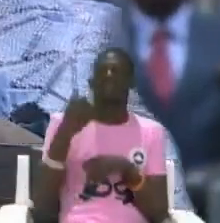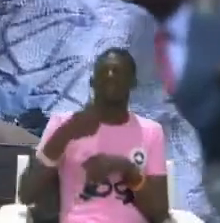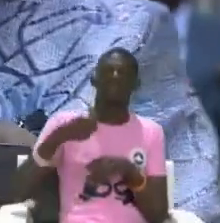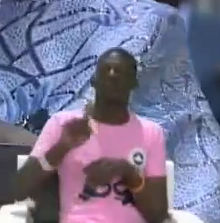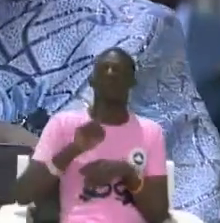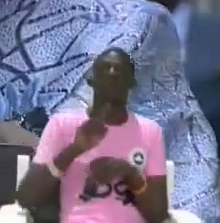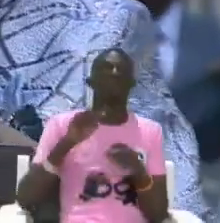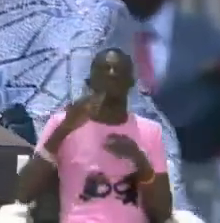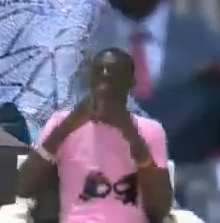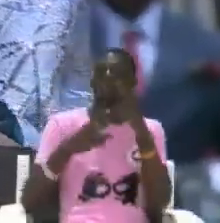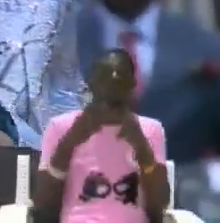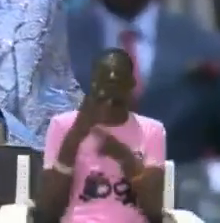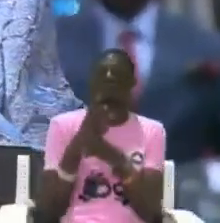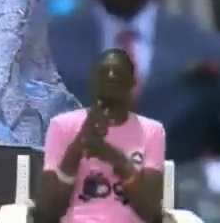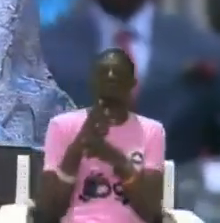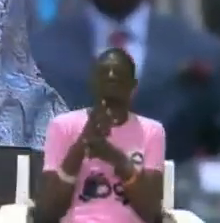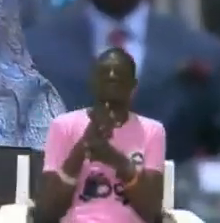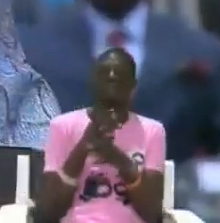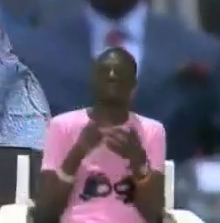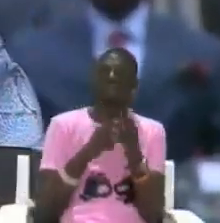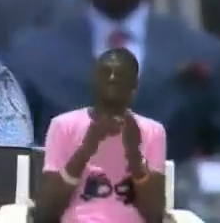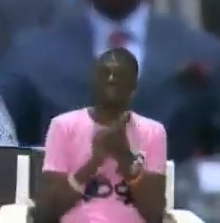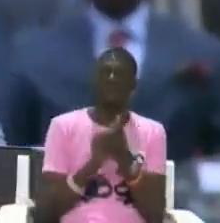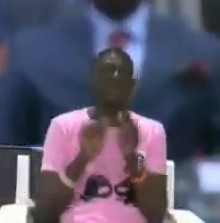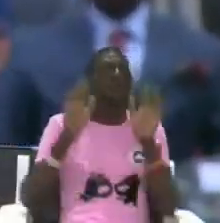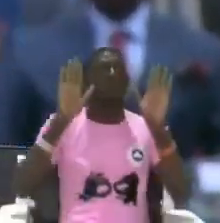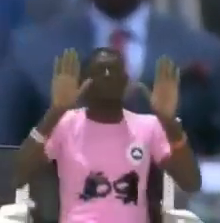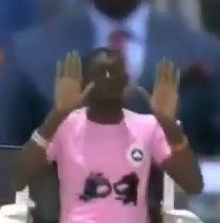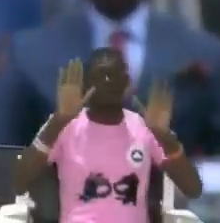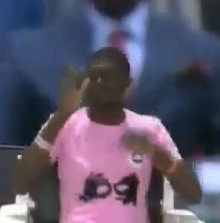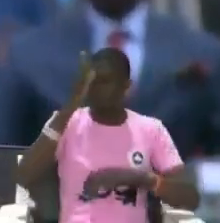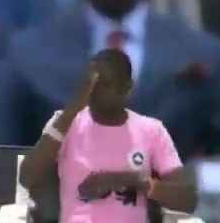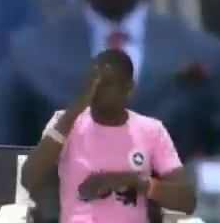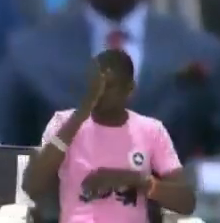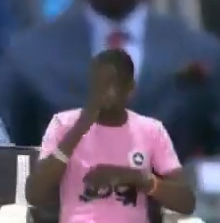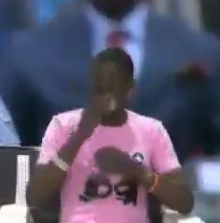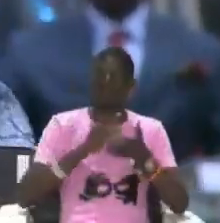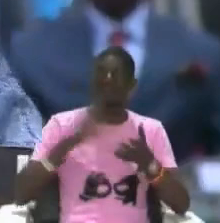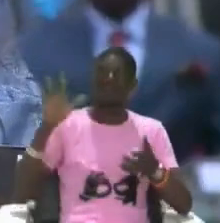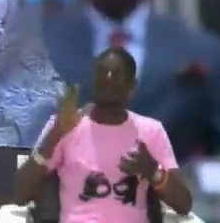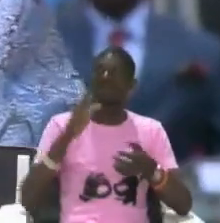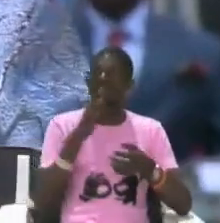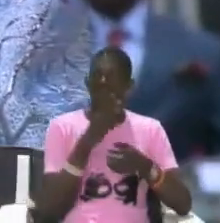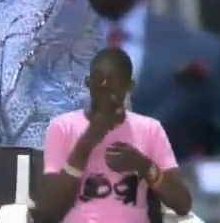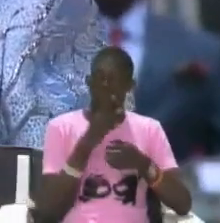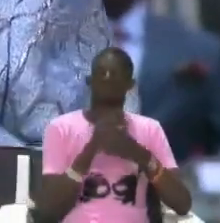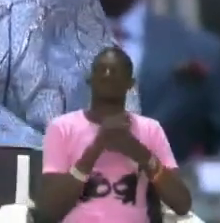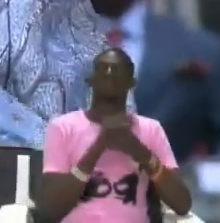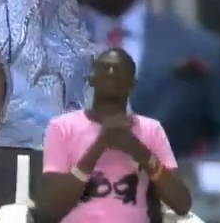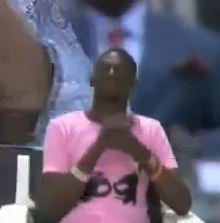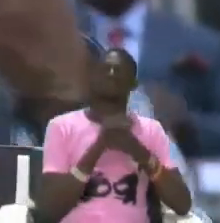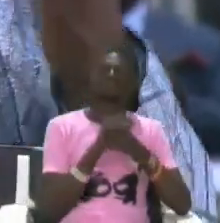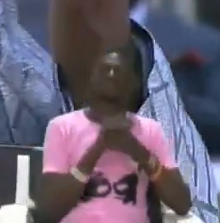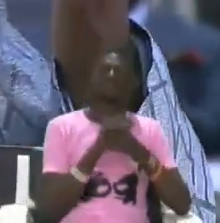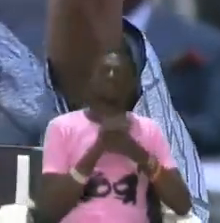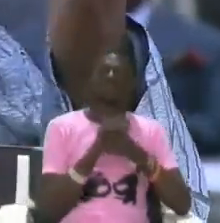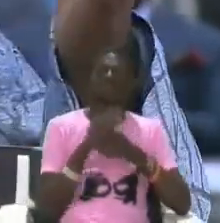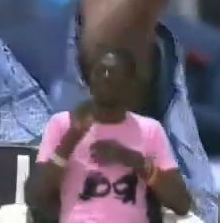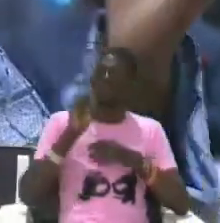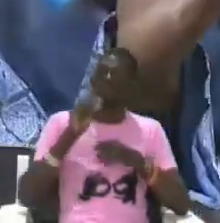around. I mean, wonderful father, glorious mother. They are so full